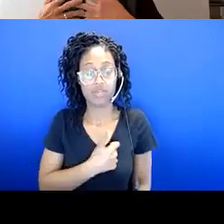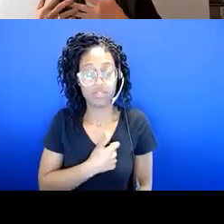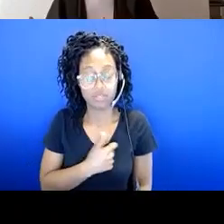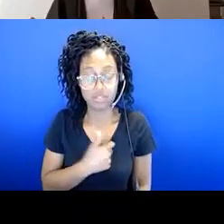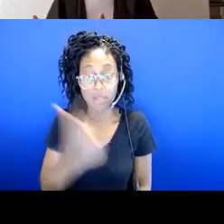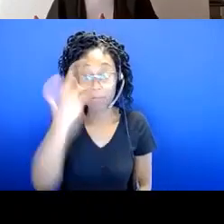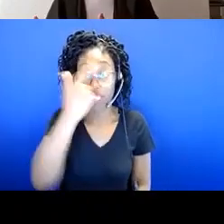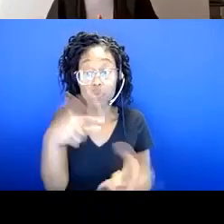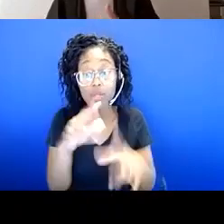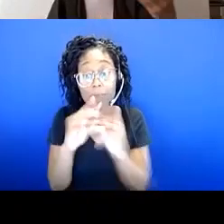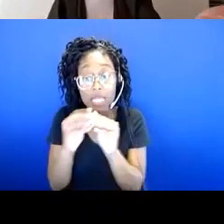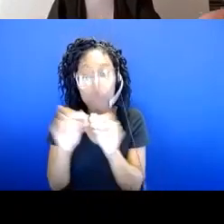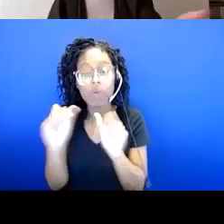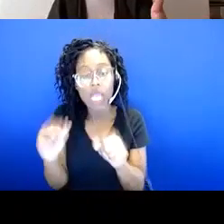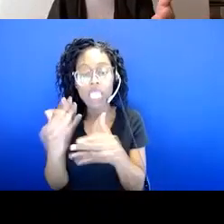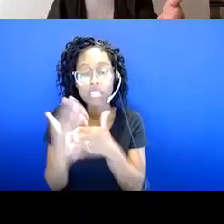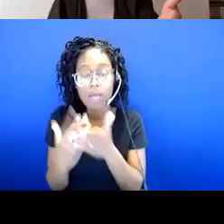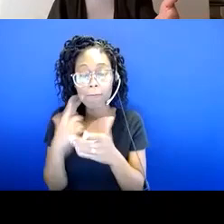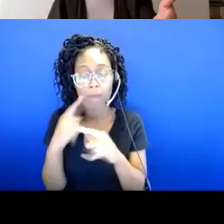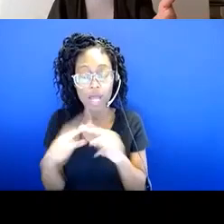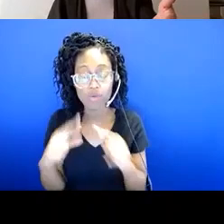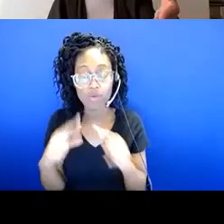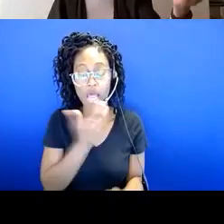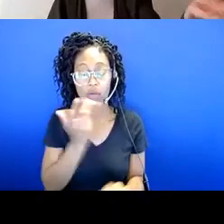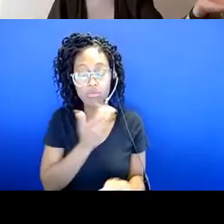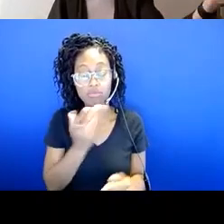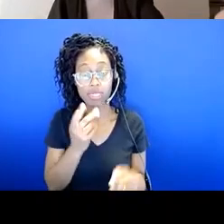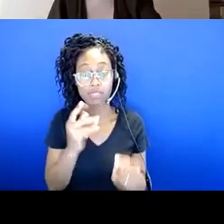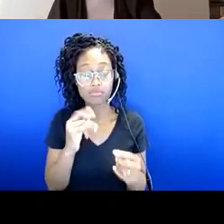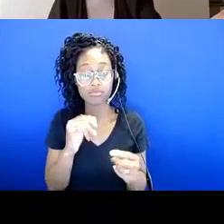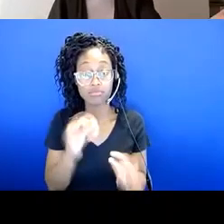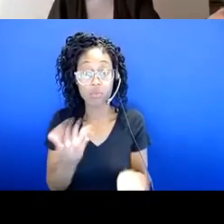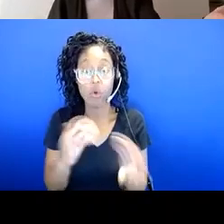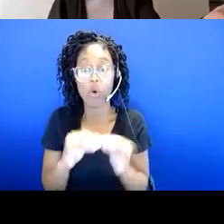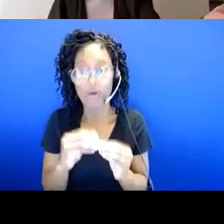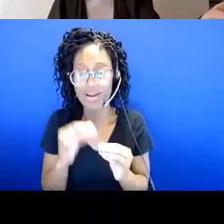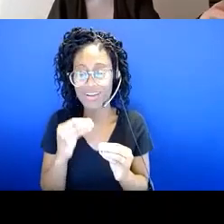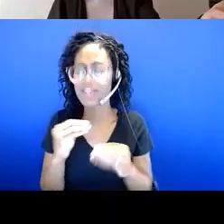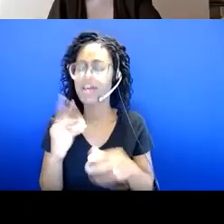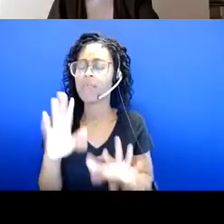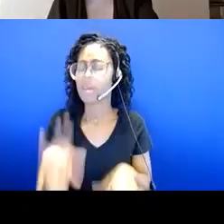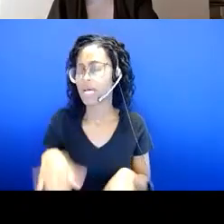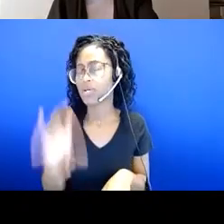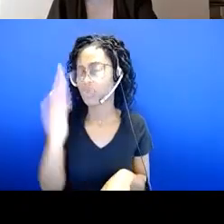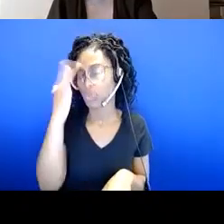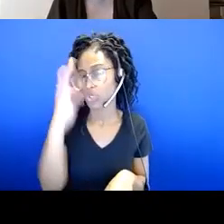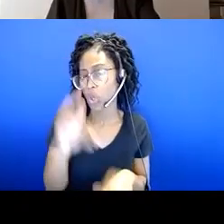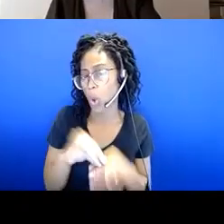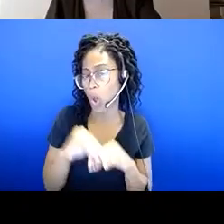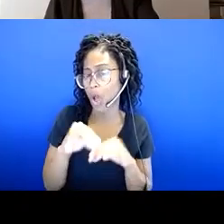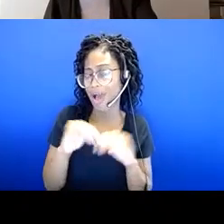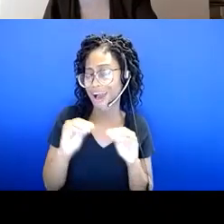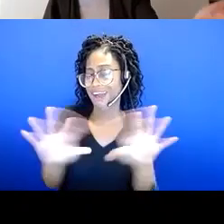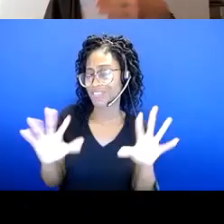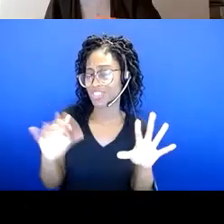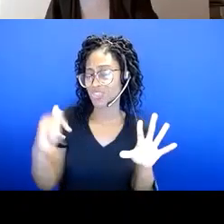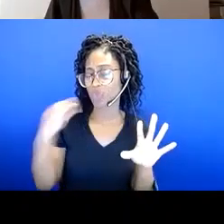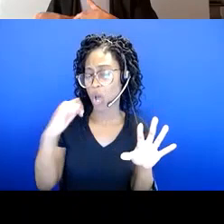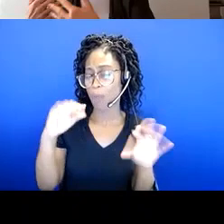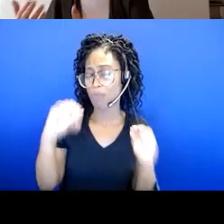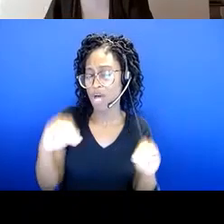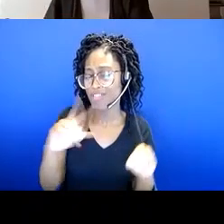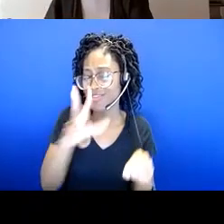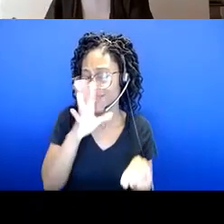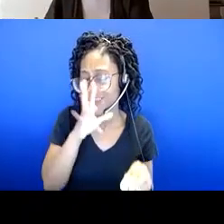And then obviously you're not going to put the narration on if you're in a symposia, but after